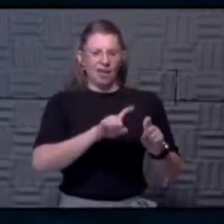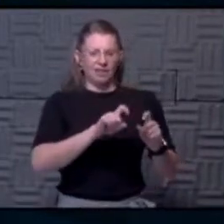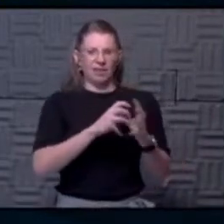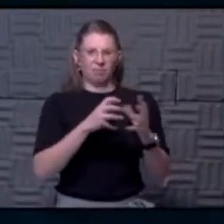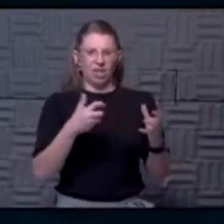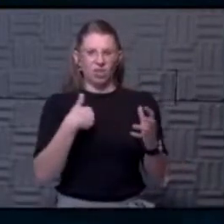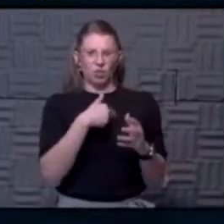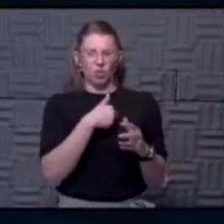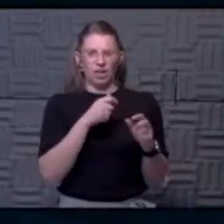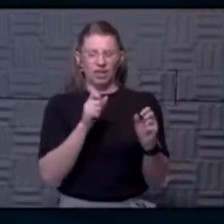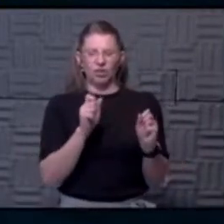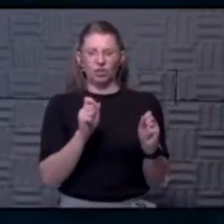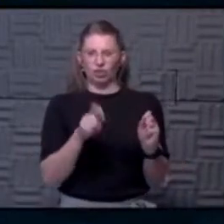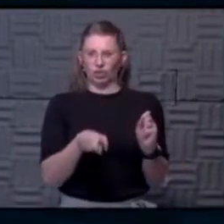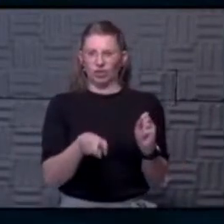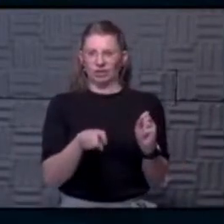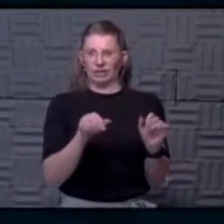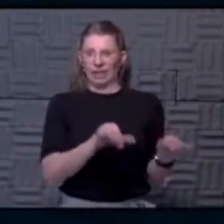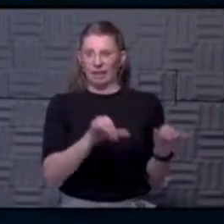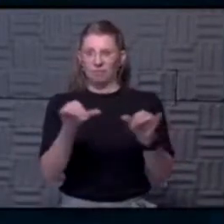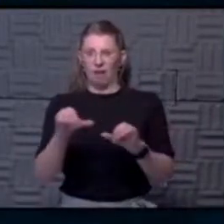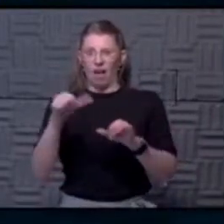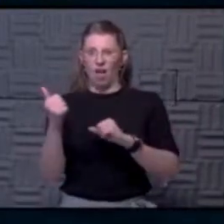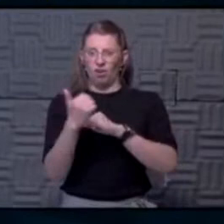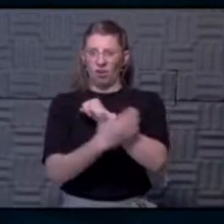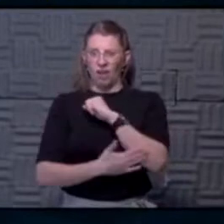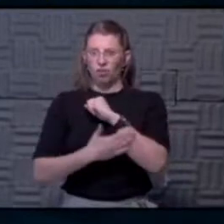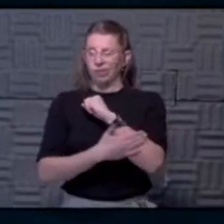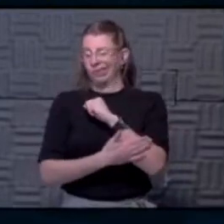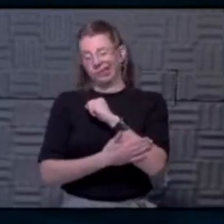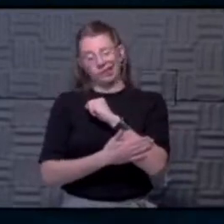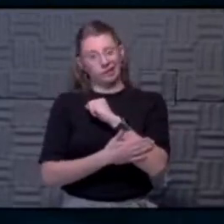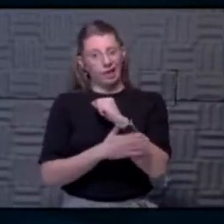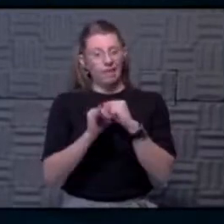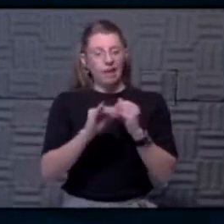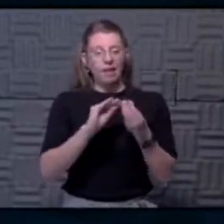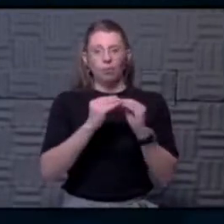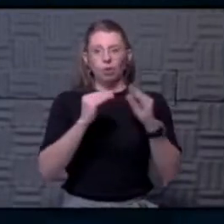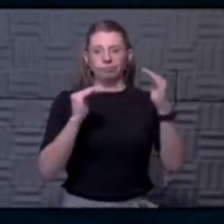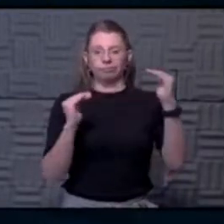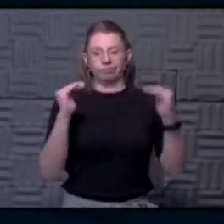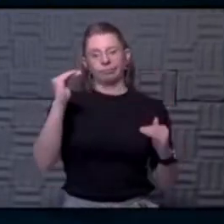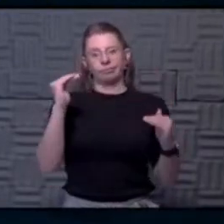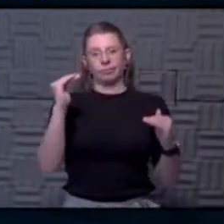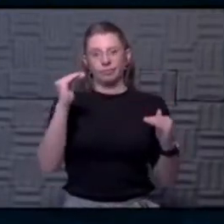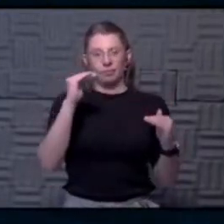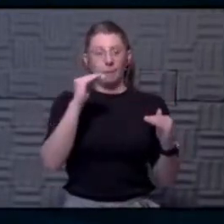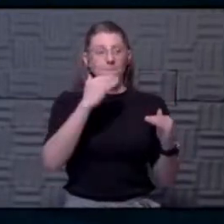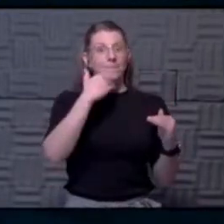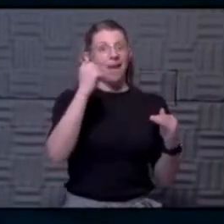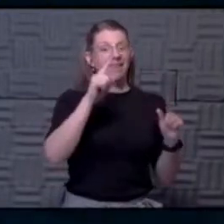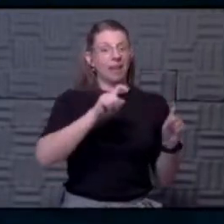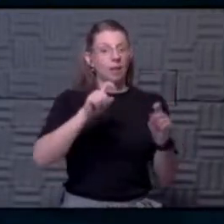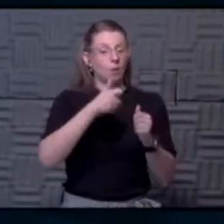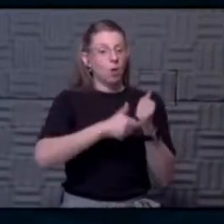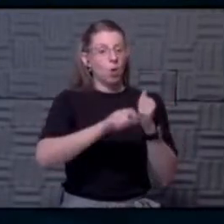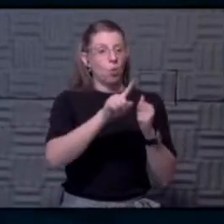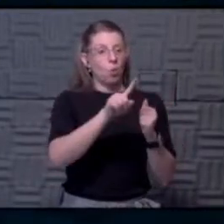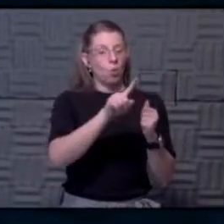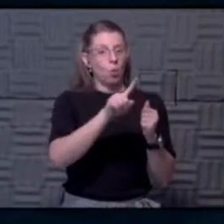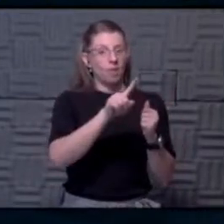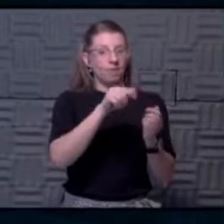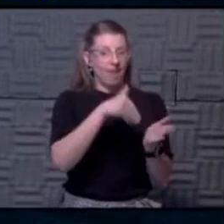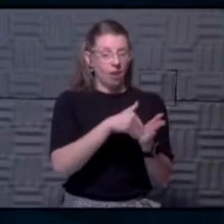as much as many other countries across the globe. So that number is not high because we have the best testing per 1,000